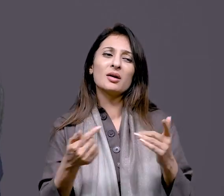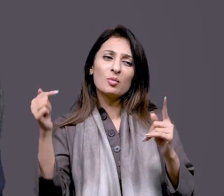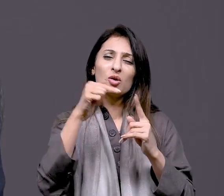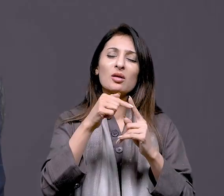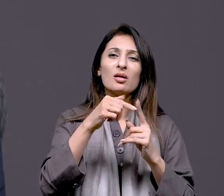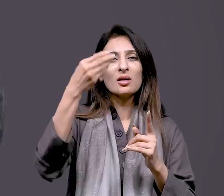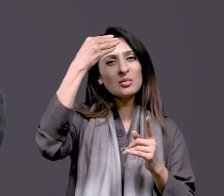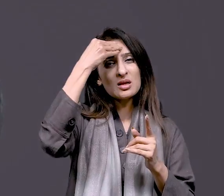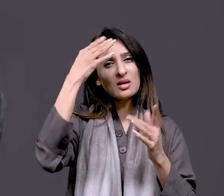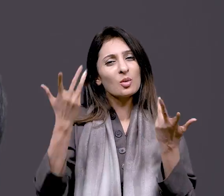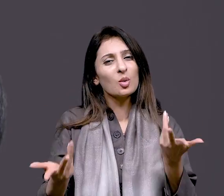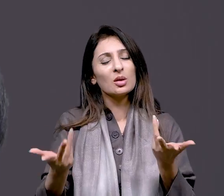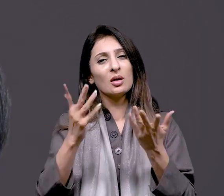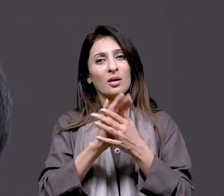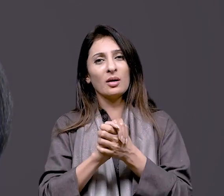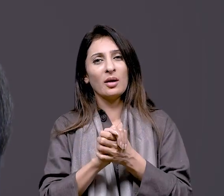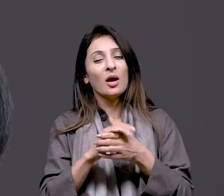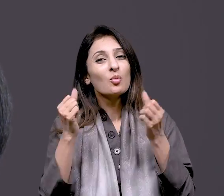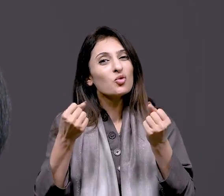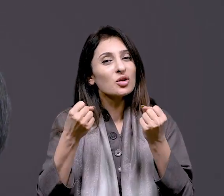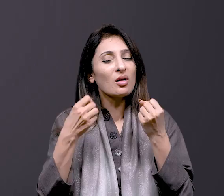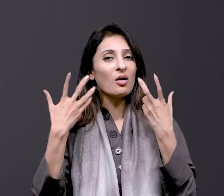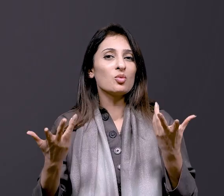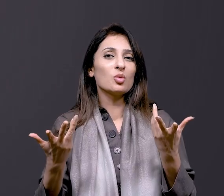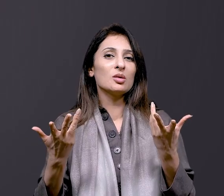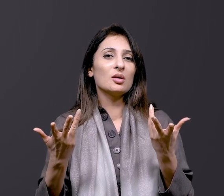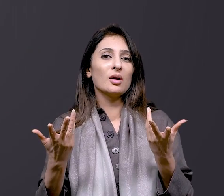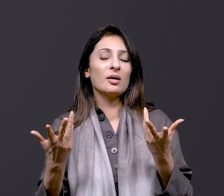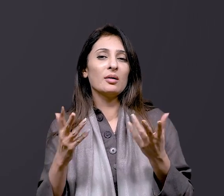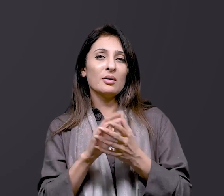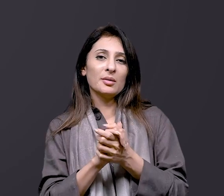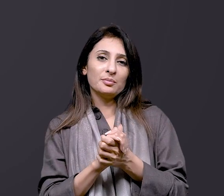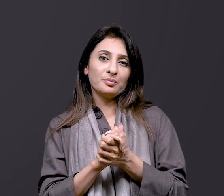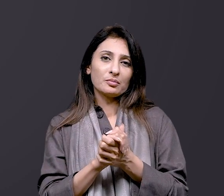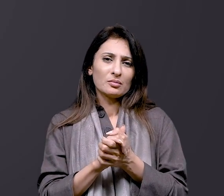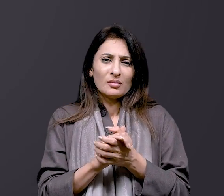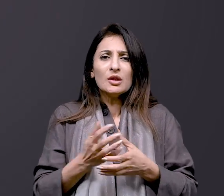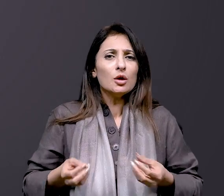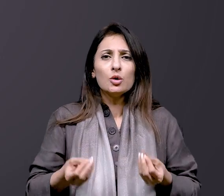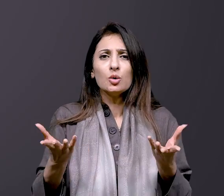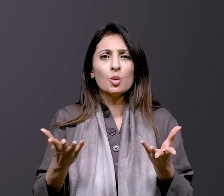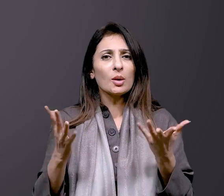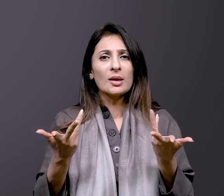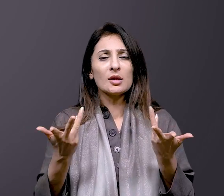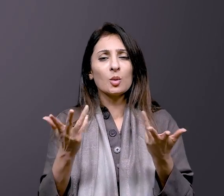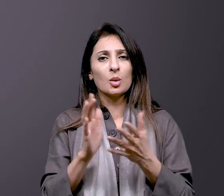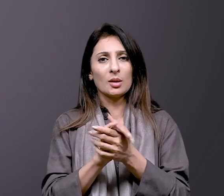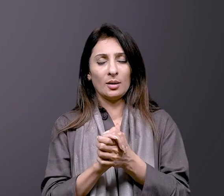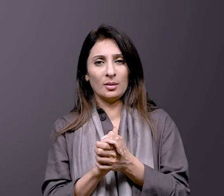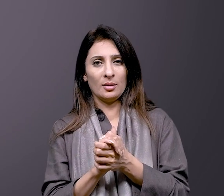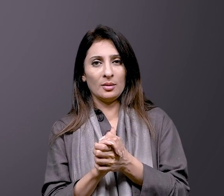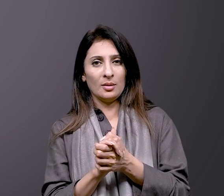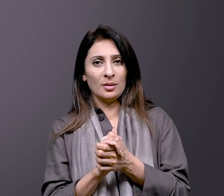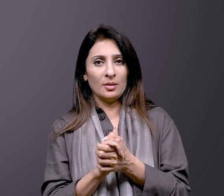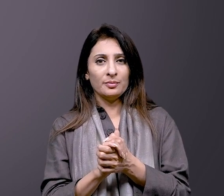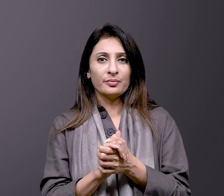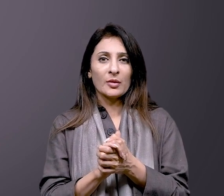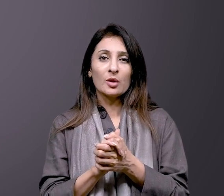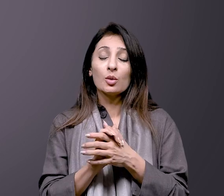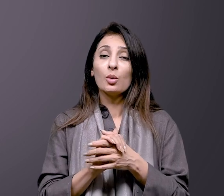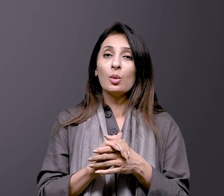seemingly, it looks like this is where the problem begins and ends. But in fact, the roots for it go much